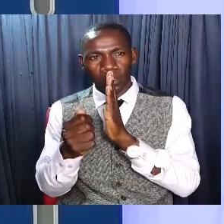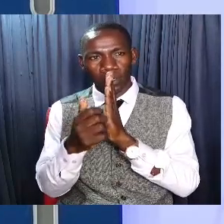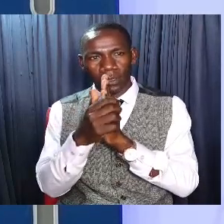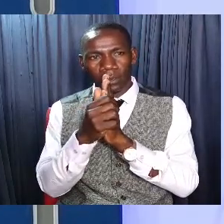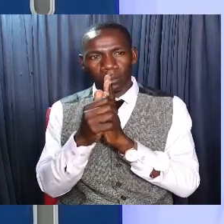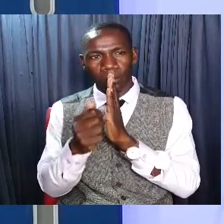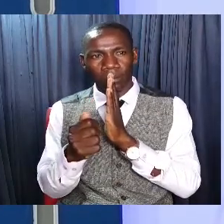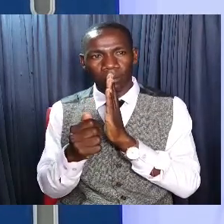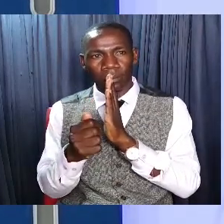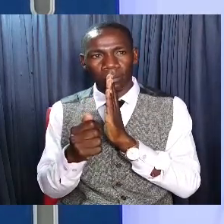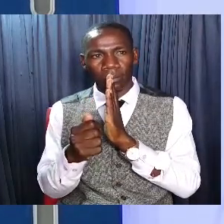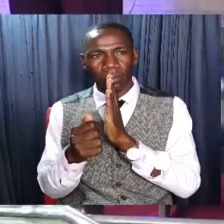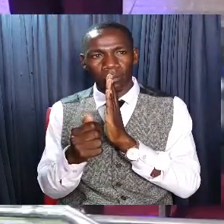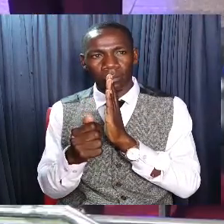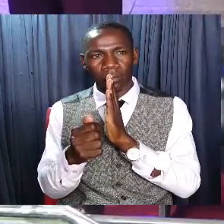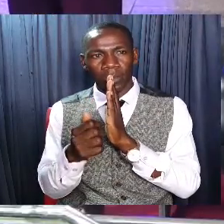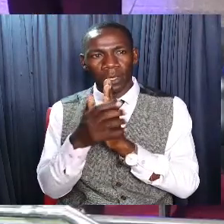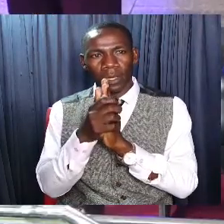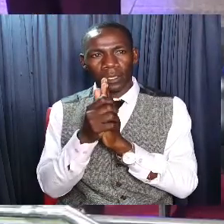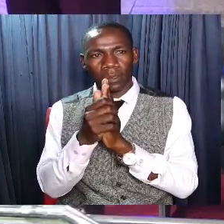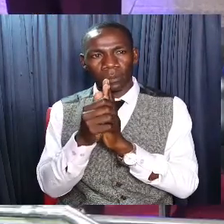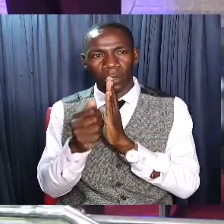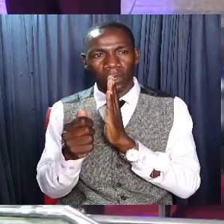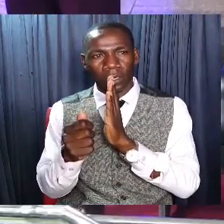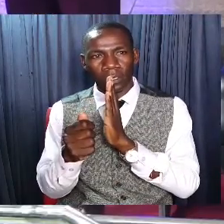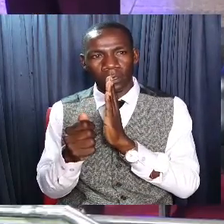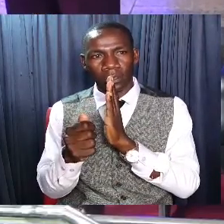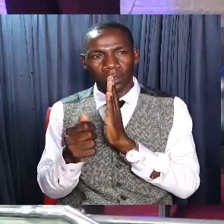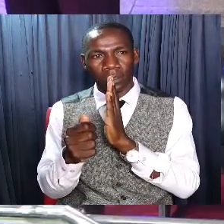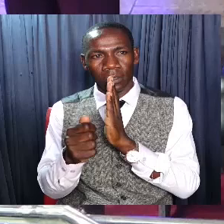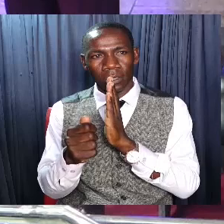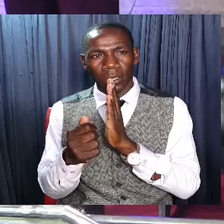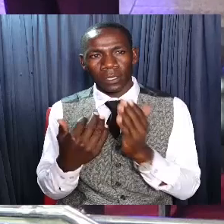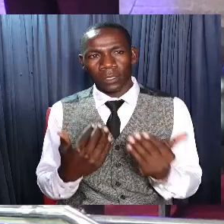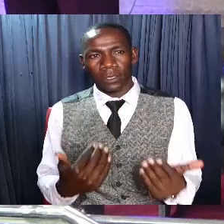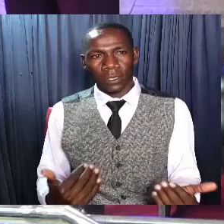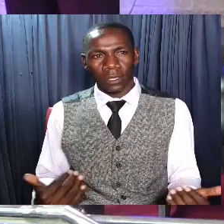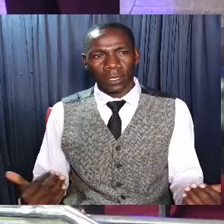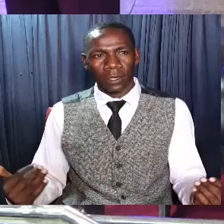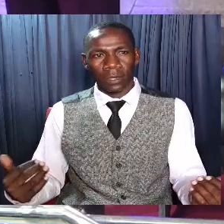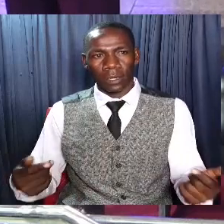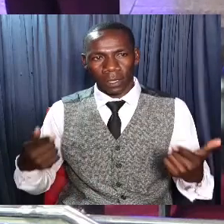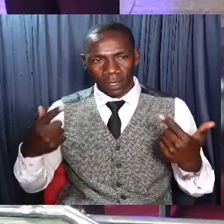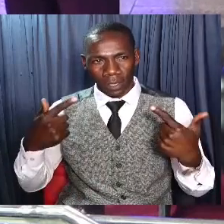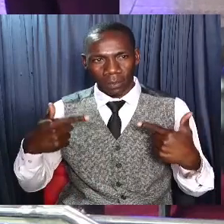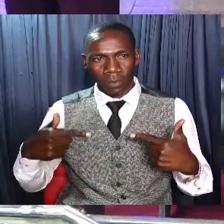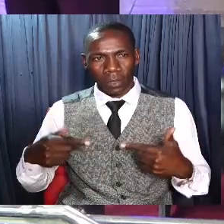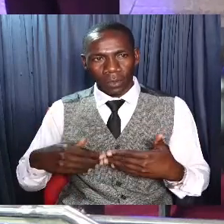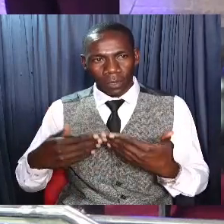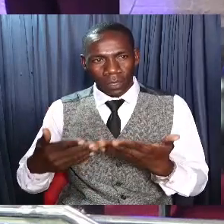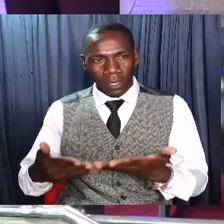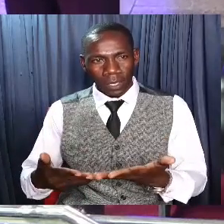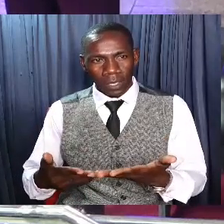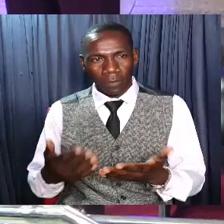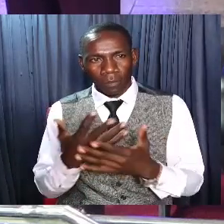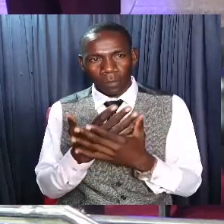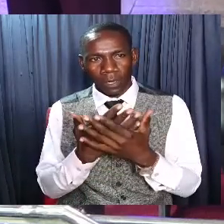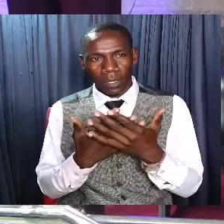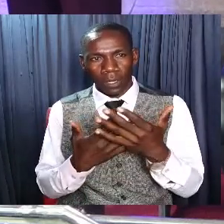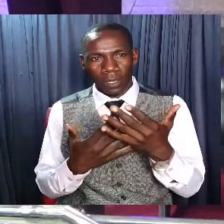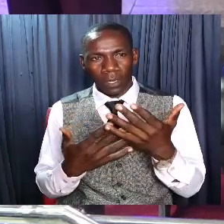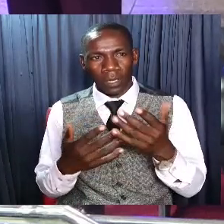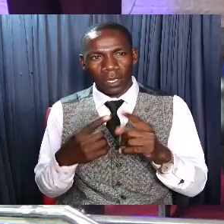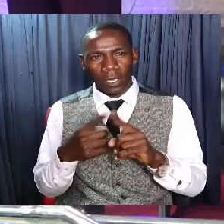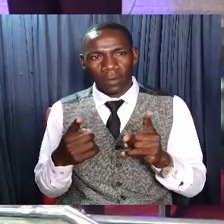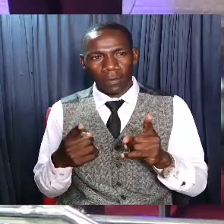experts. Wataalamu. The expert. Watoto wakaja. The children came. Watoe damu. At least to give some blood. Kila